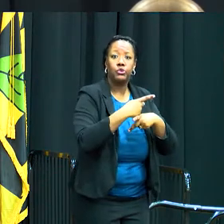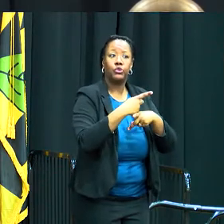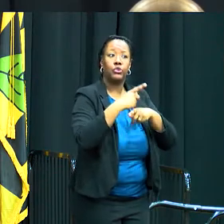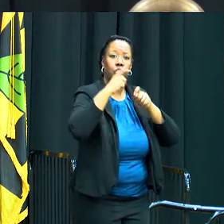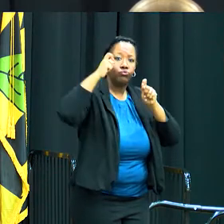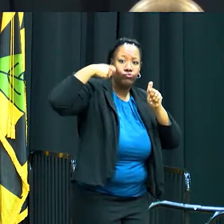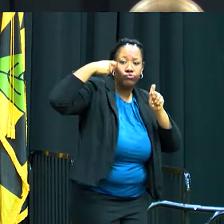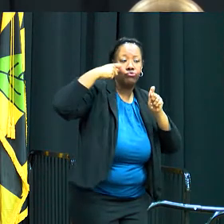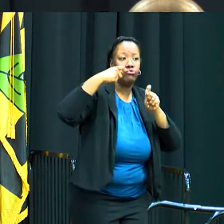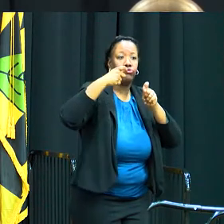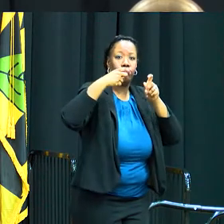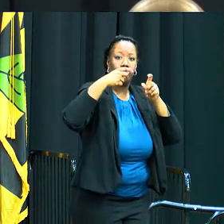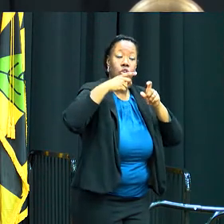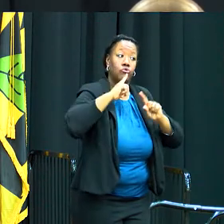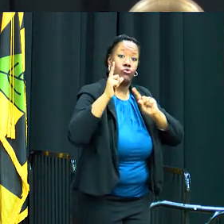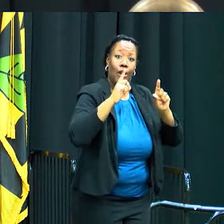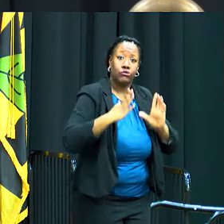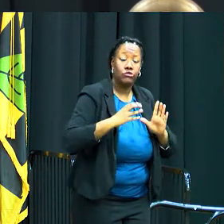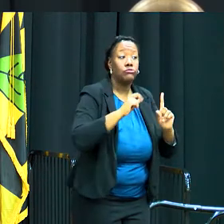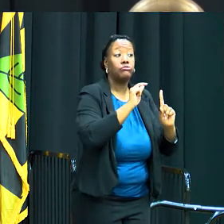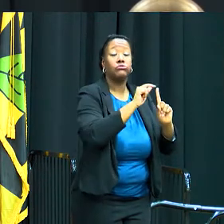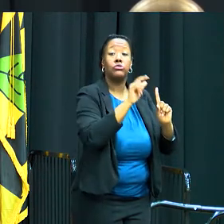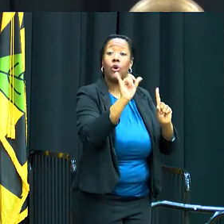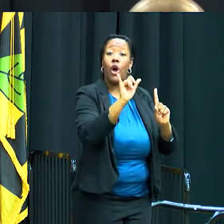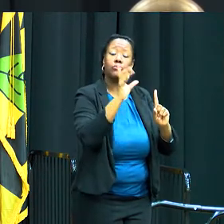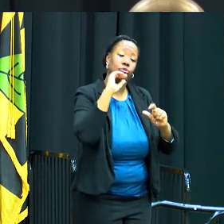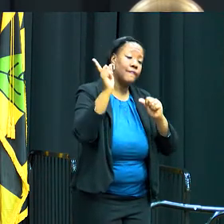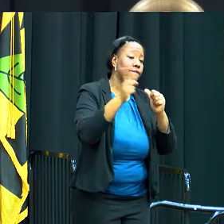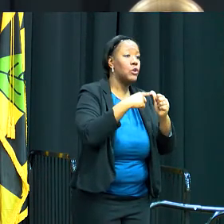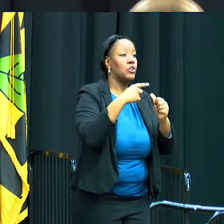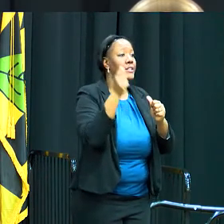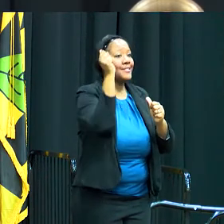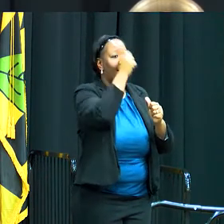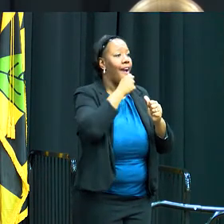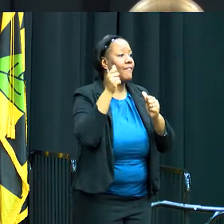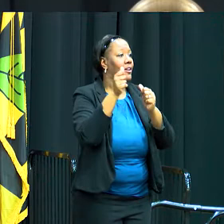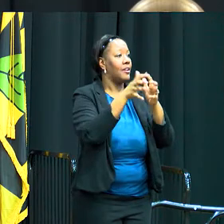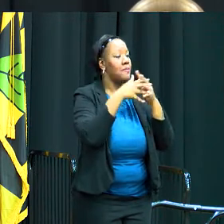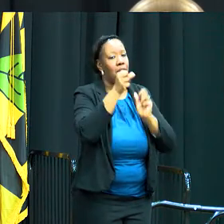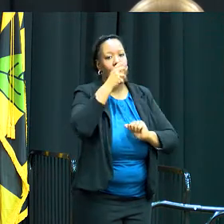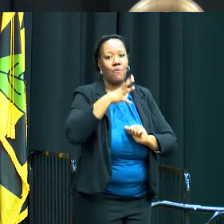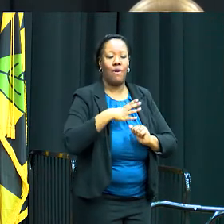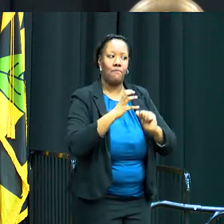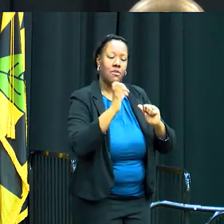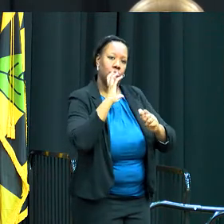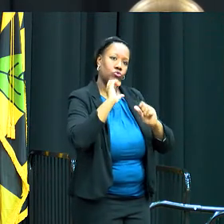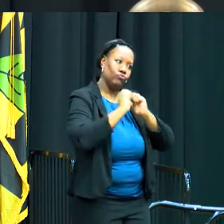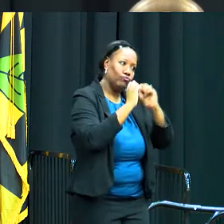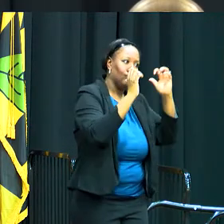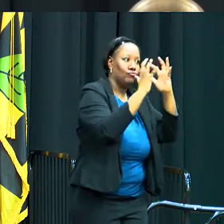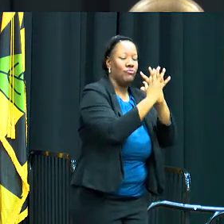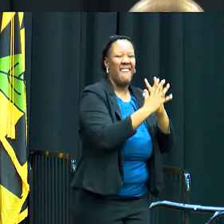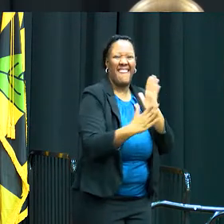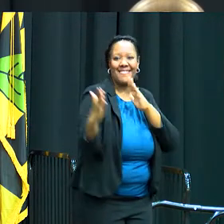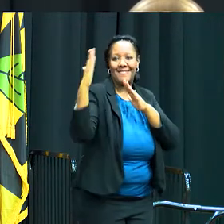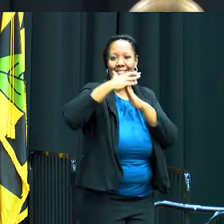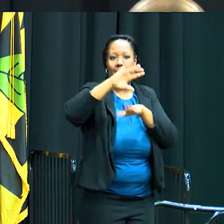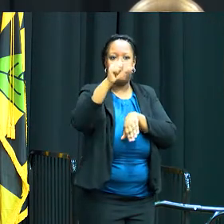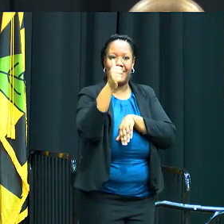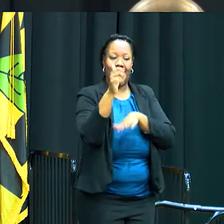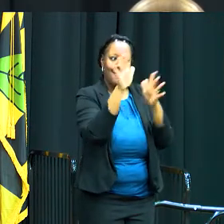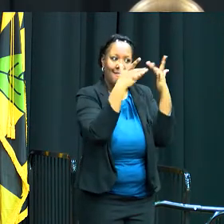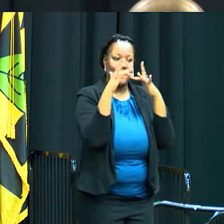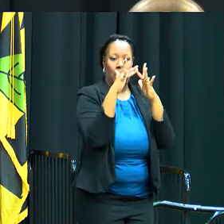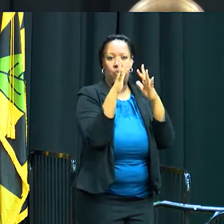the first African-American woman to create and executive produce a top 10 network series. So it